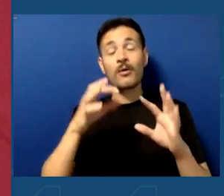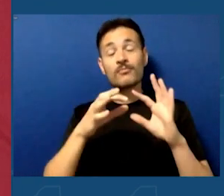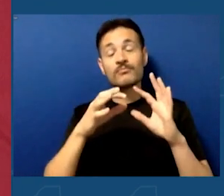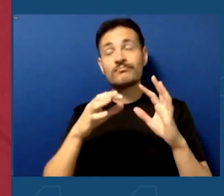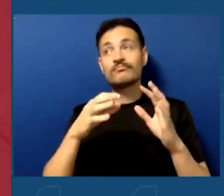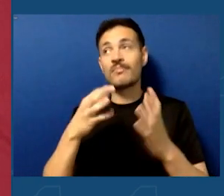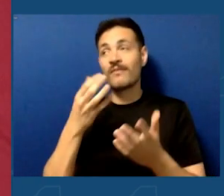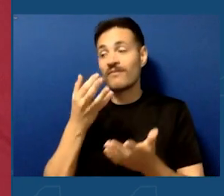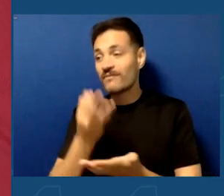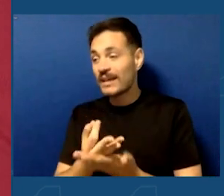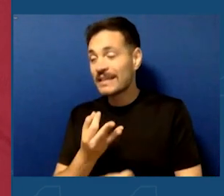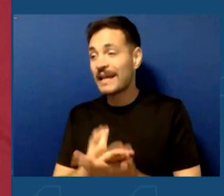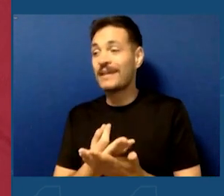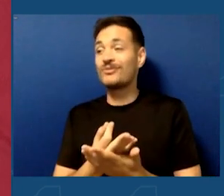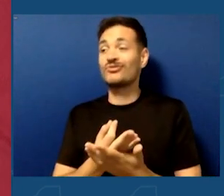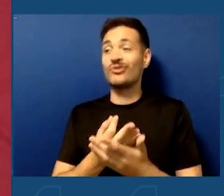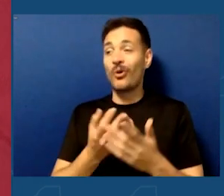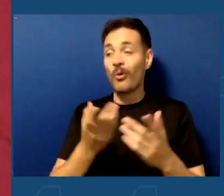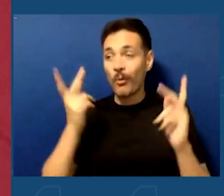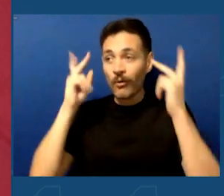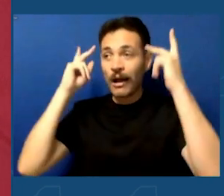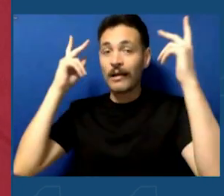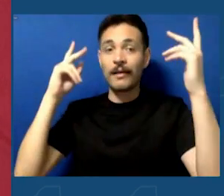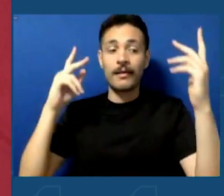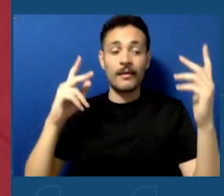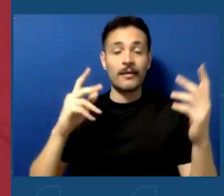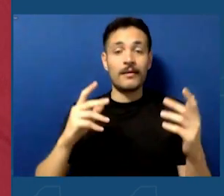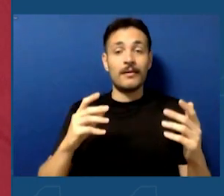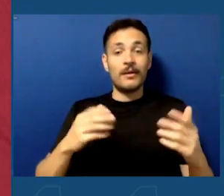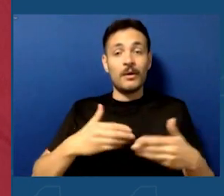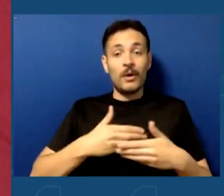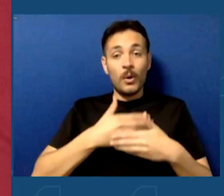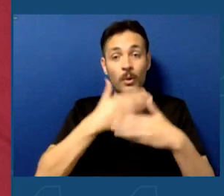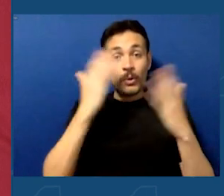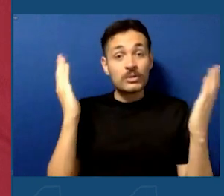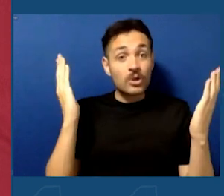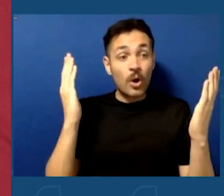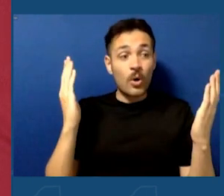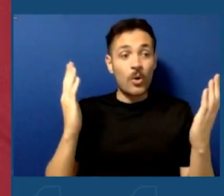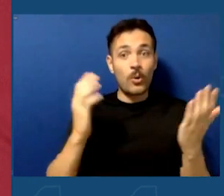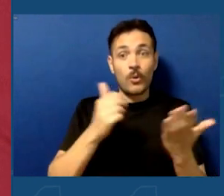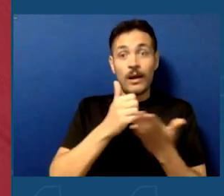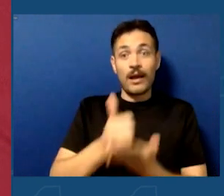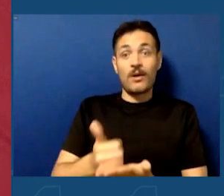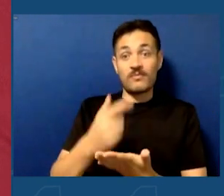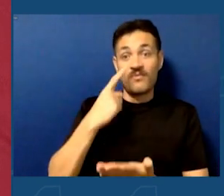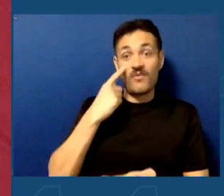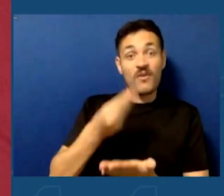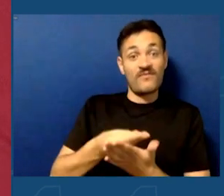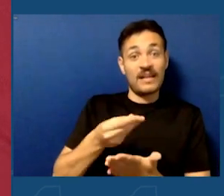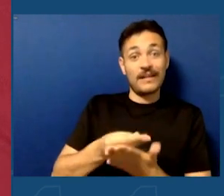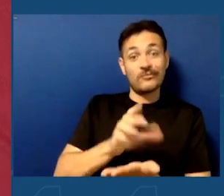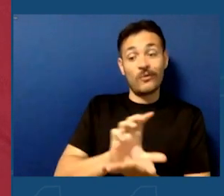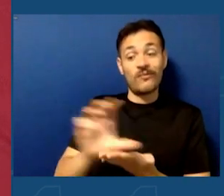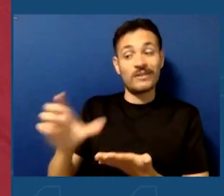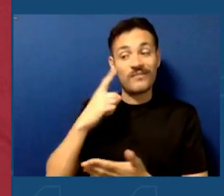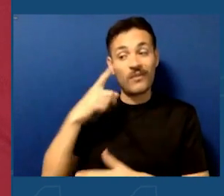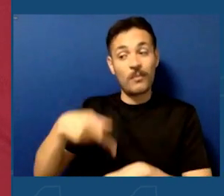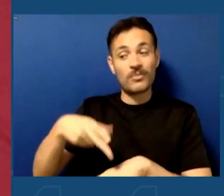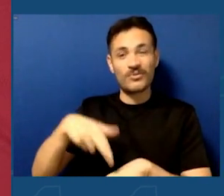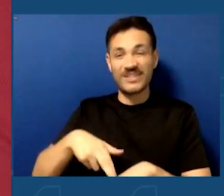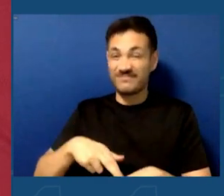the lack of parity when it comes to federal funding for Puerto Rico, it is clear that once and for